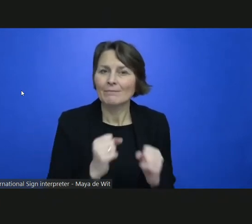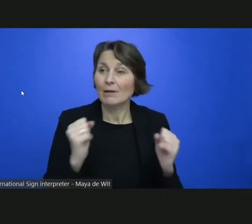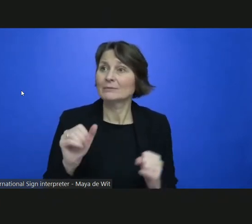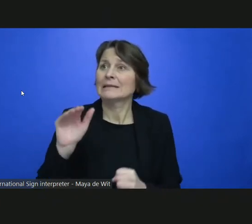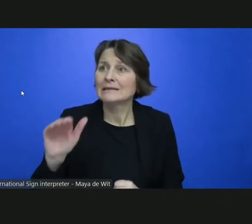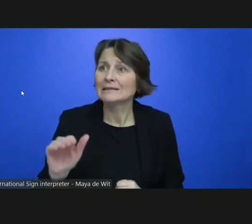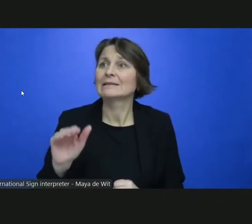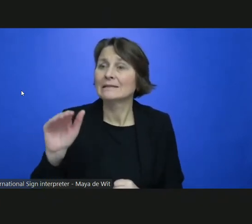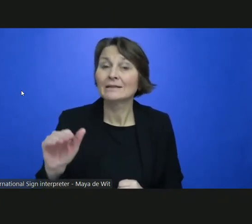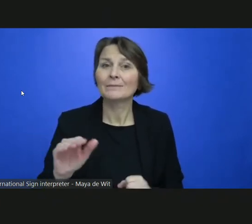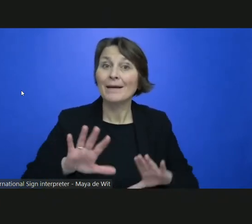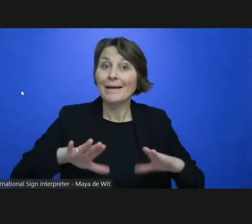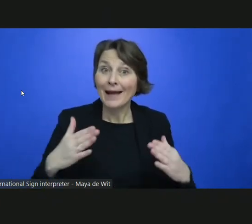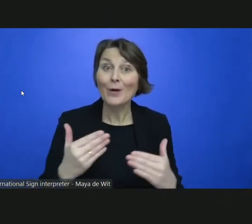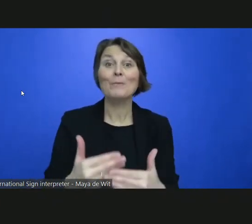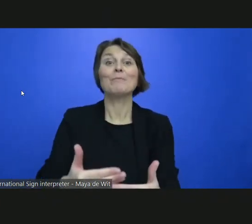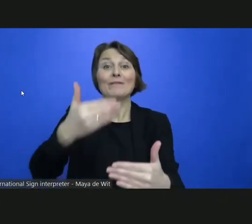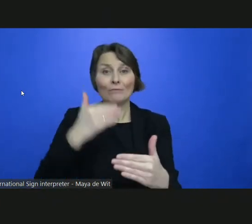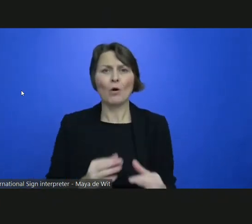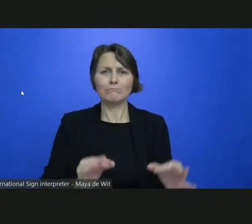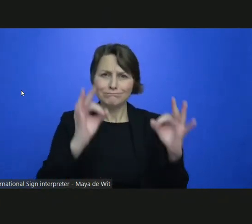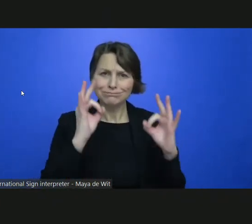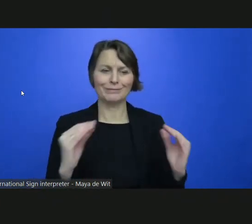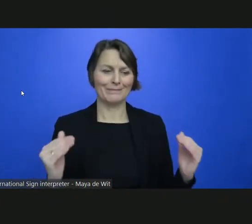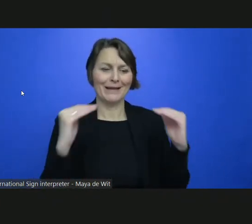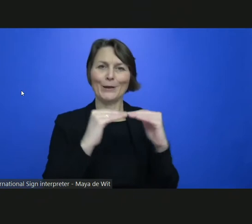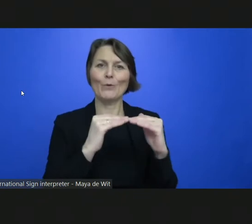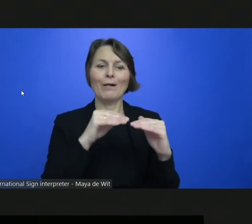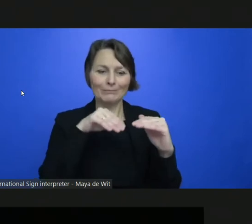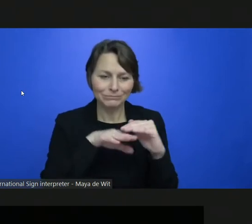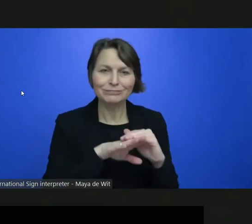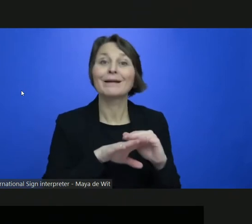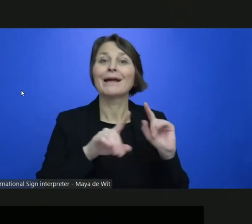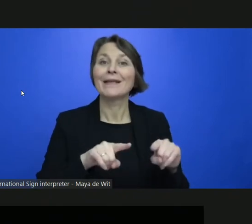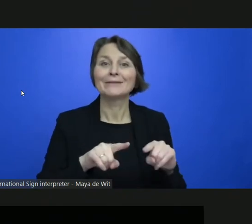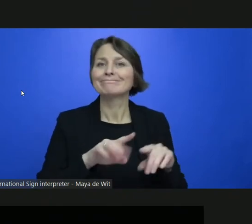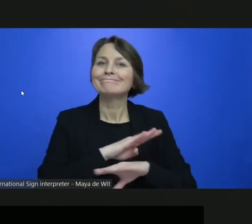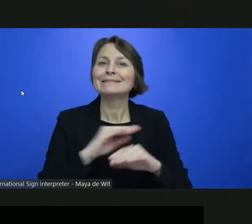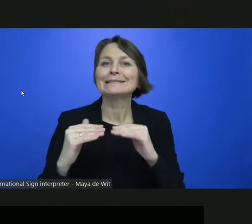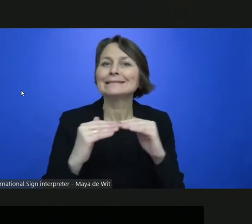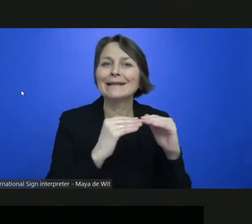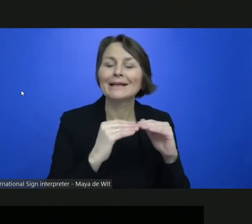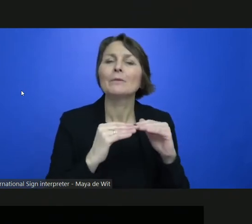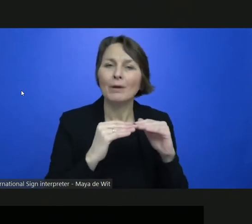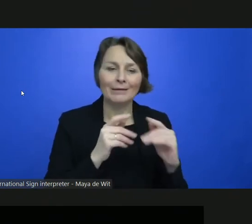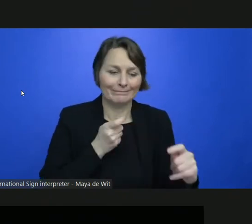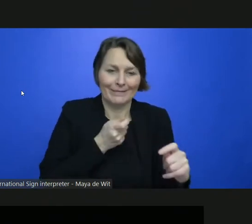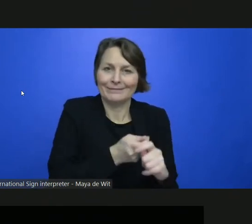made possible by adjusting the process so it's not standard. And then we have the fourth dimension to the problem. So we've got